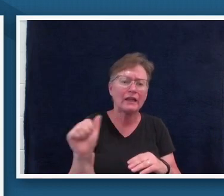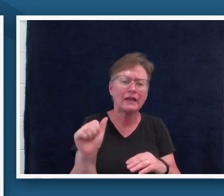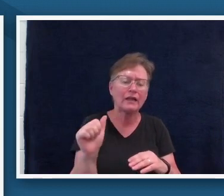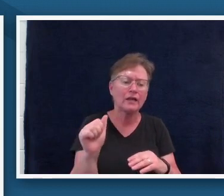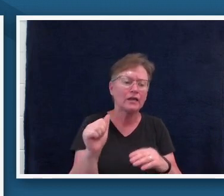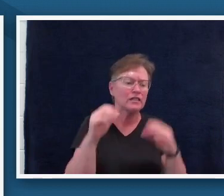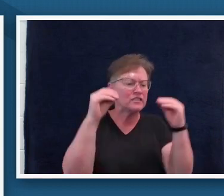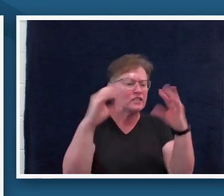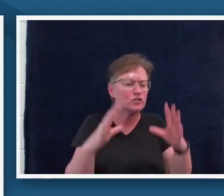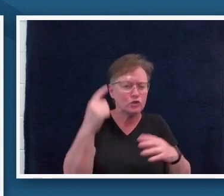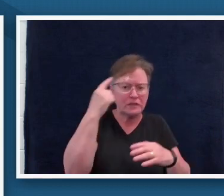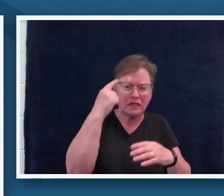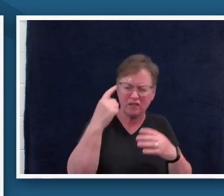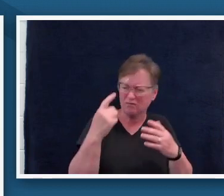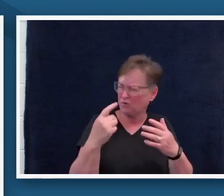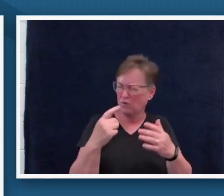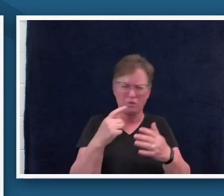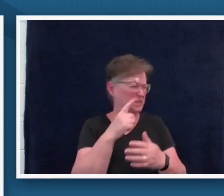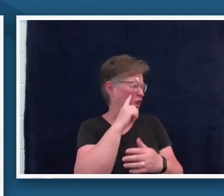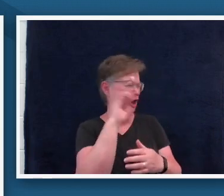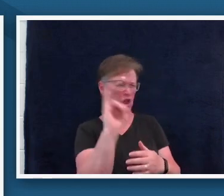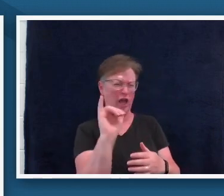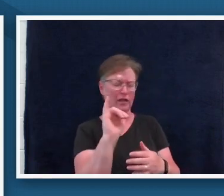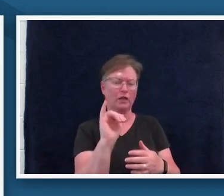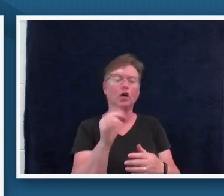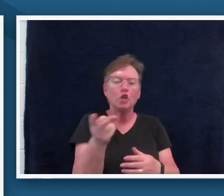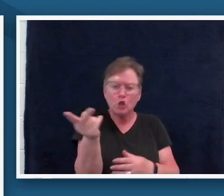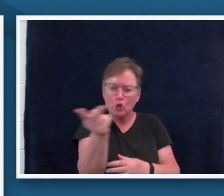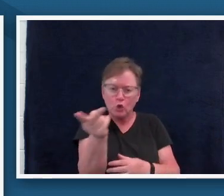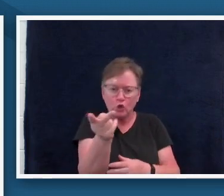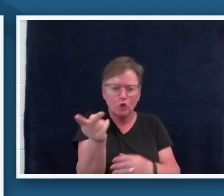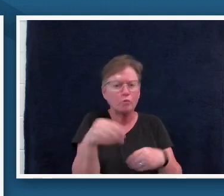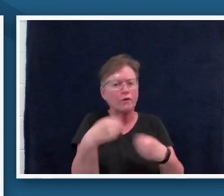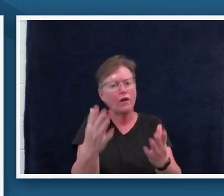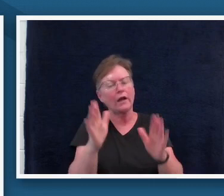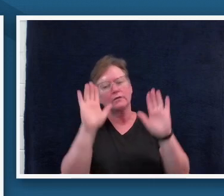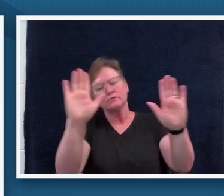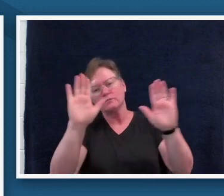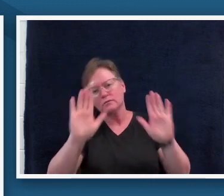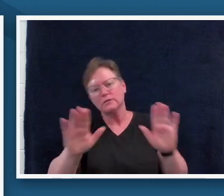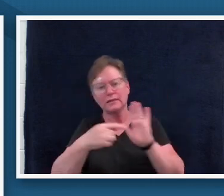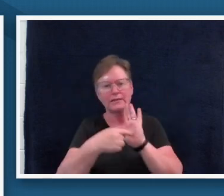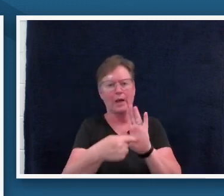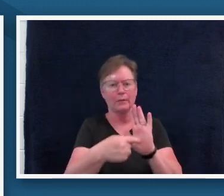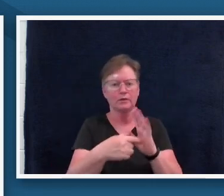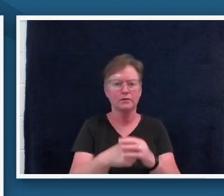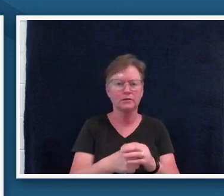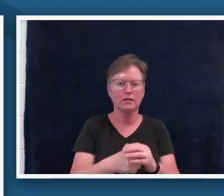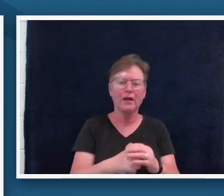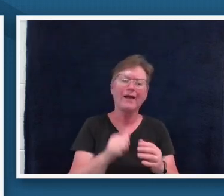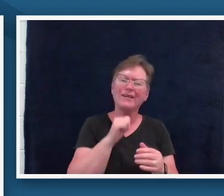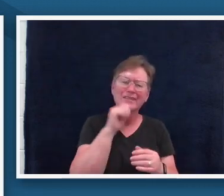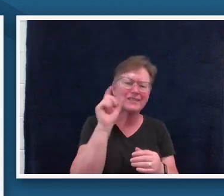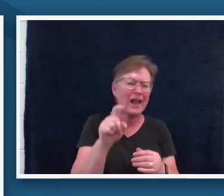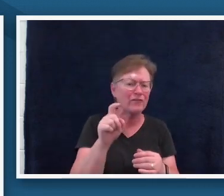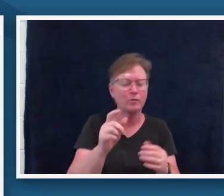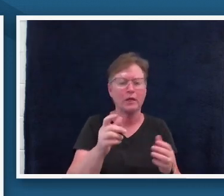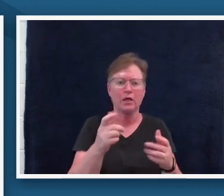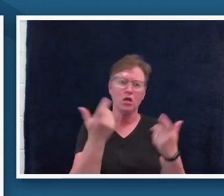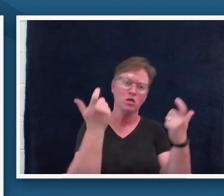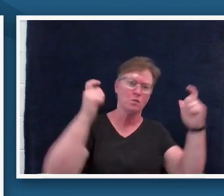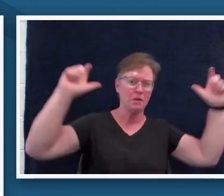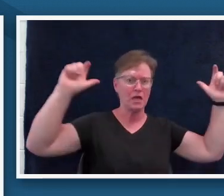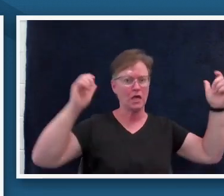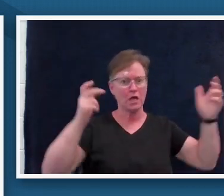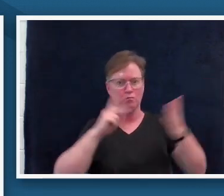like? I think you two have provided some amazing examples, and it doesn't have to be as big as musical theater or